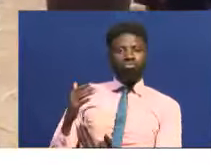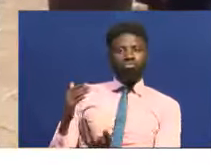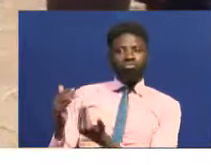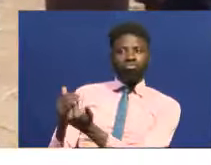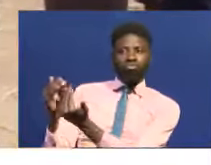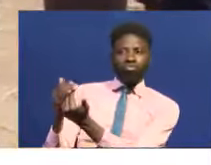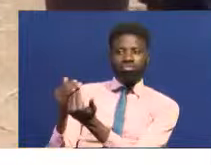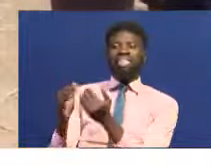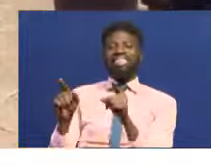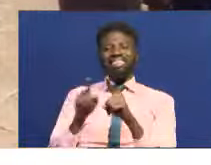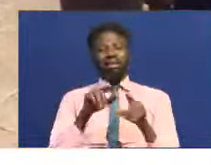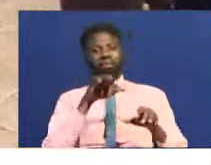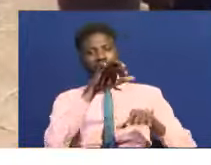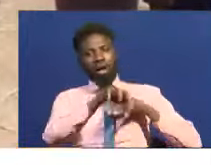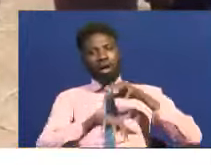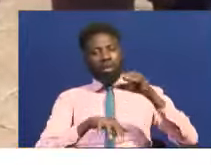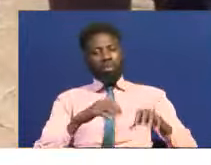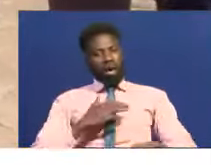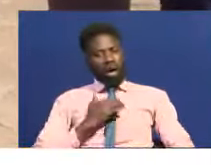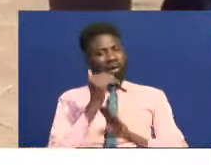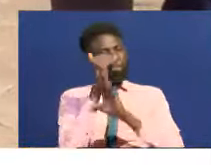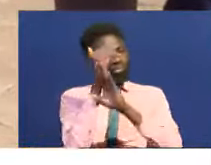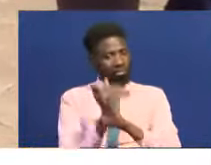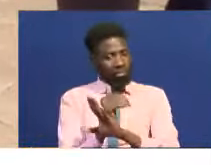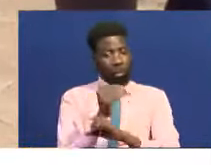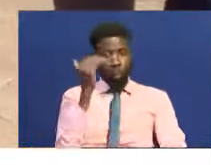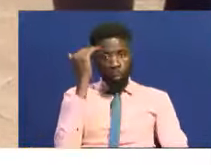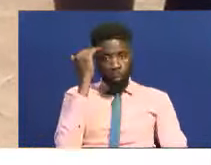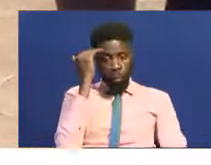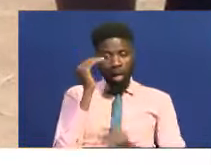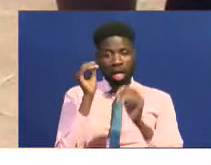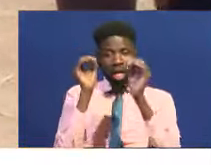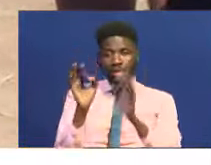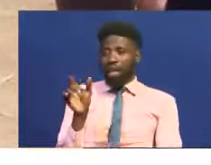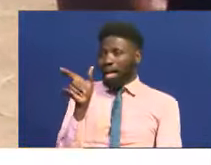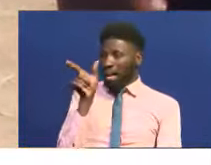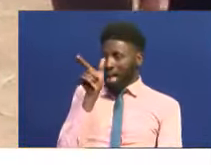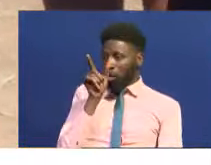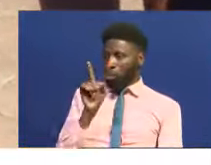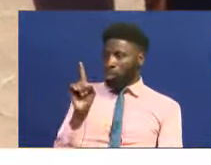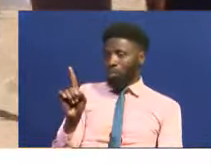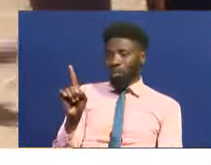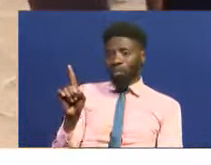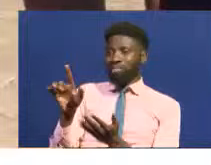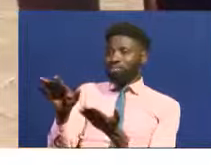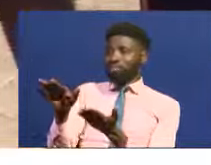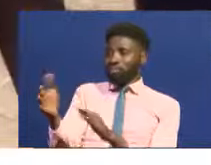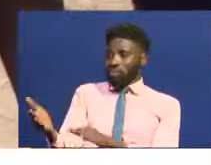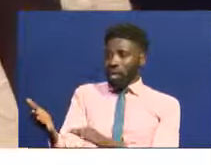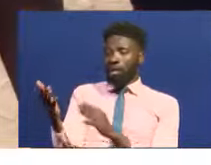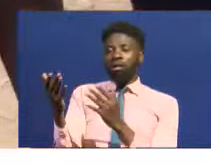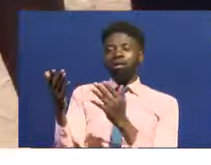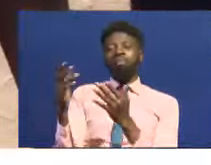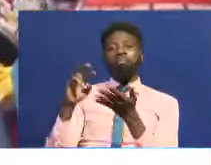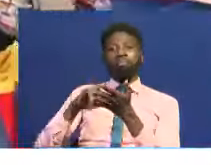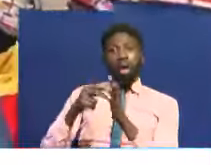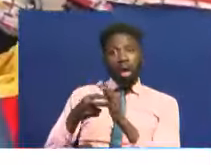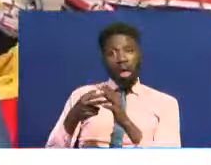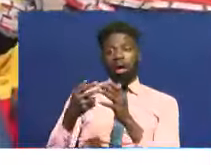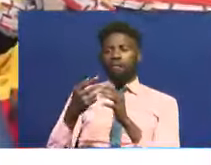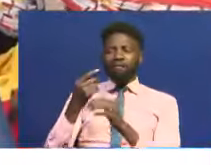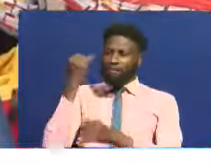animals. We know that any rhino that is lost, that can mean losing a whole